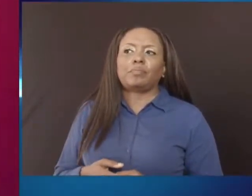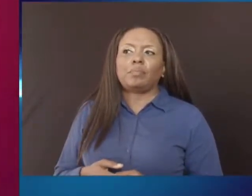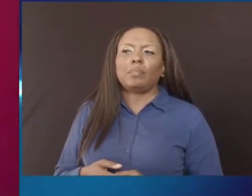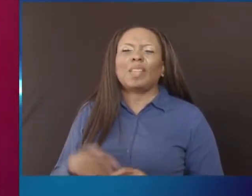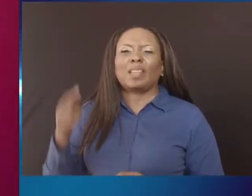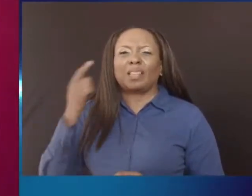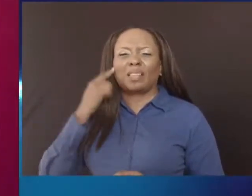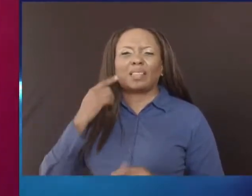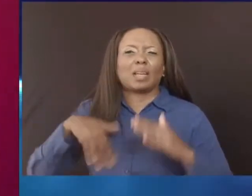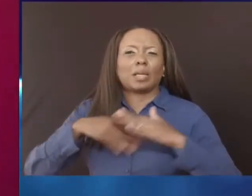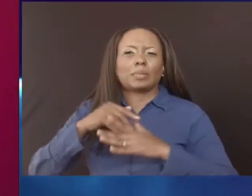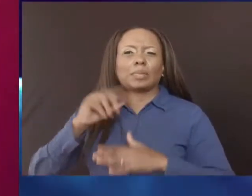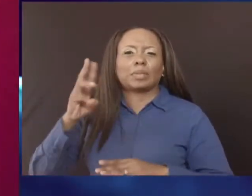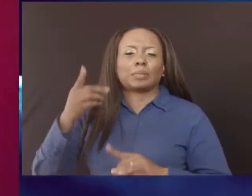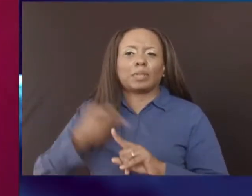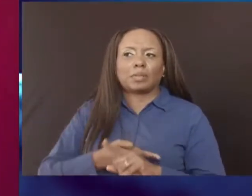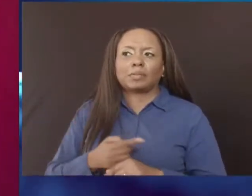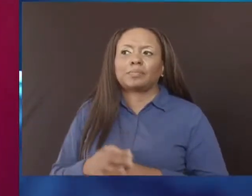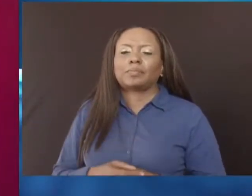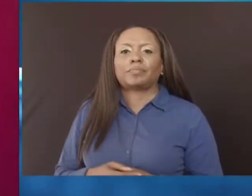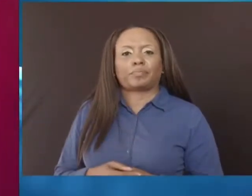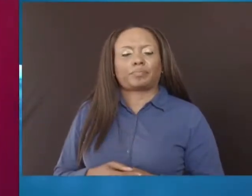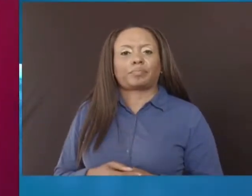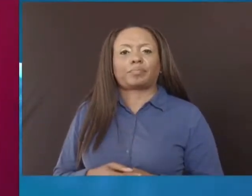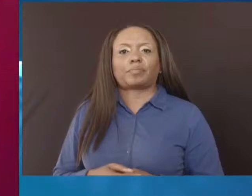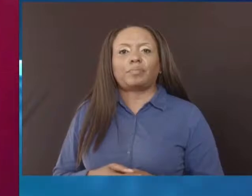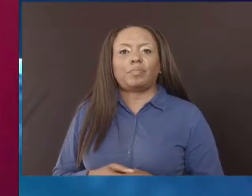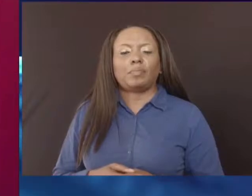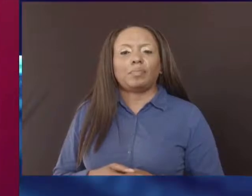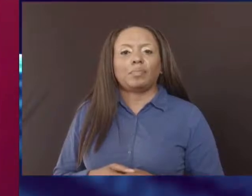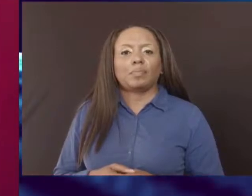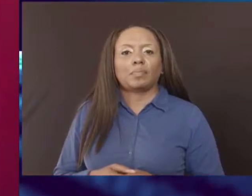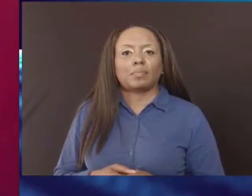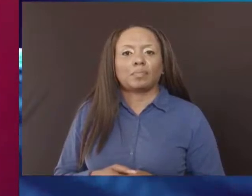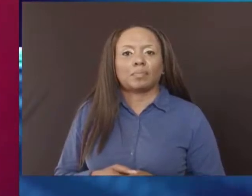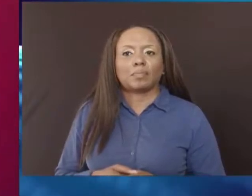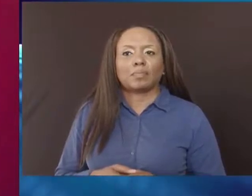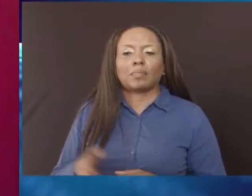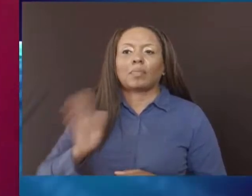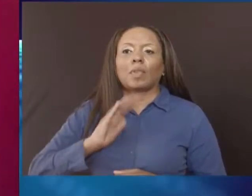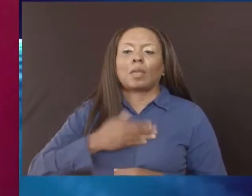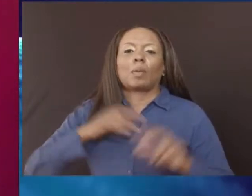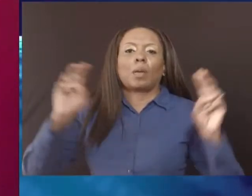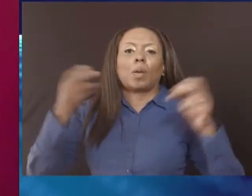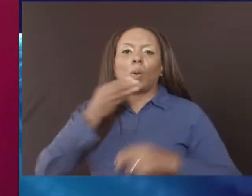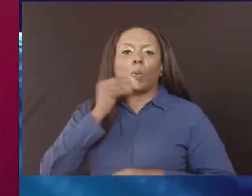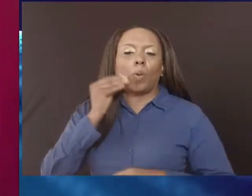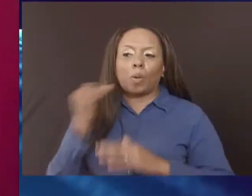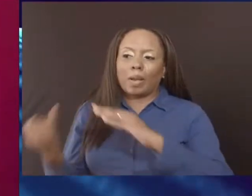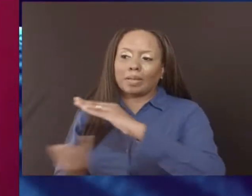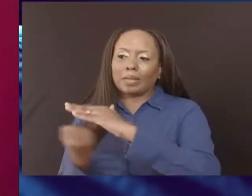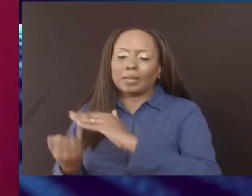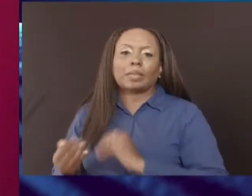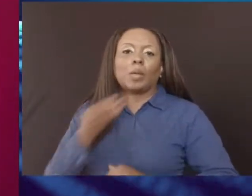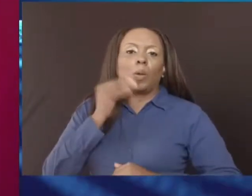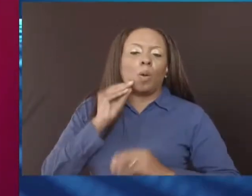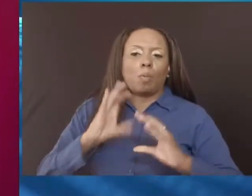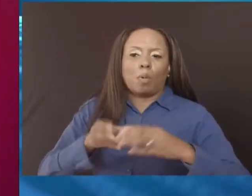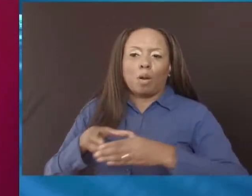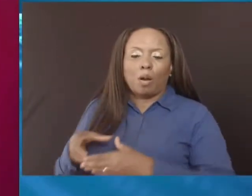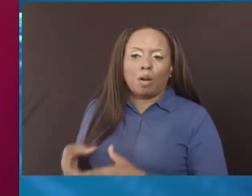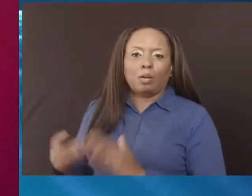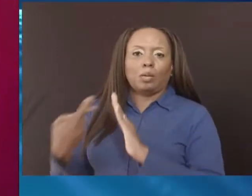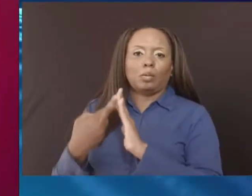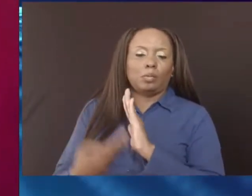part of it. It is articulated in our home isolation and home quarantine guidelines, and this